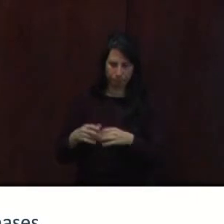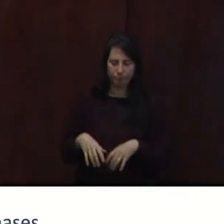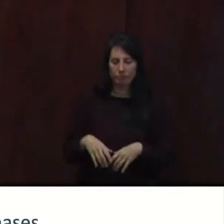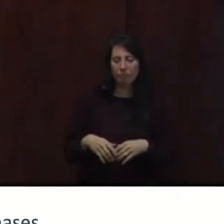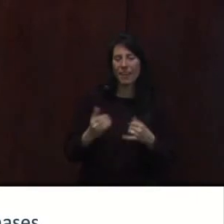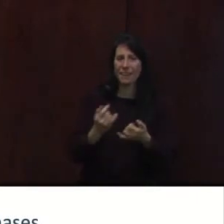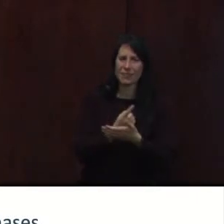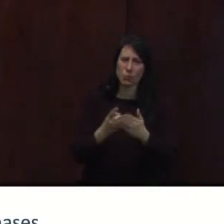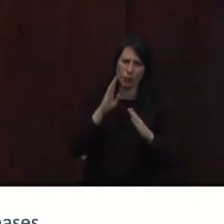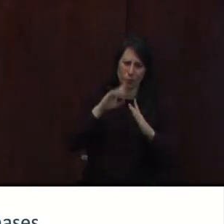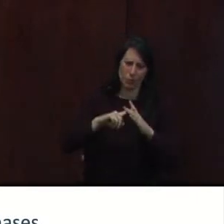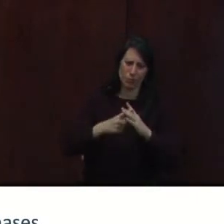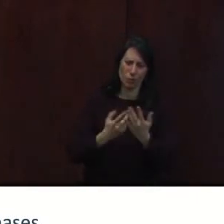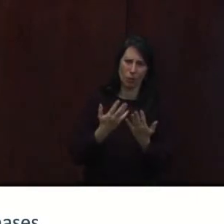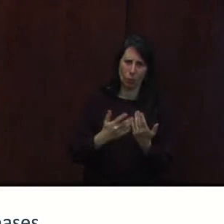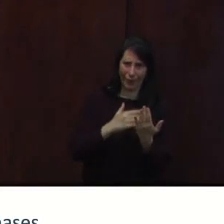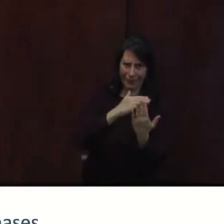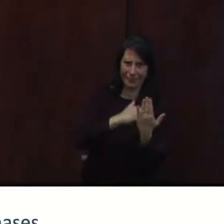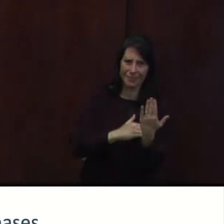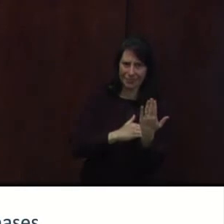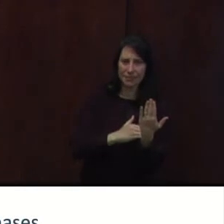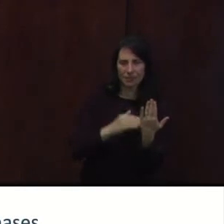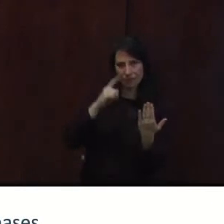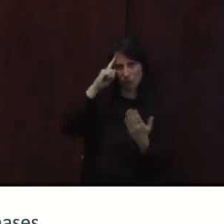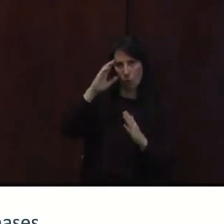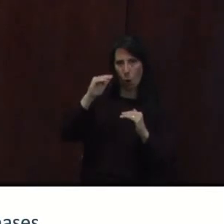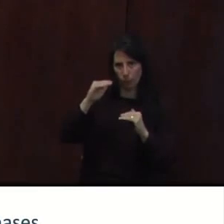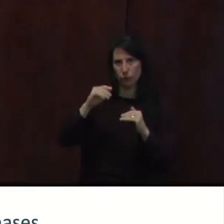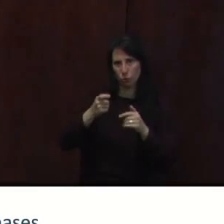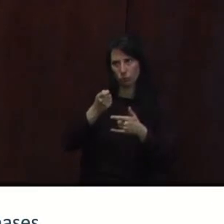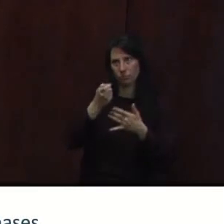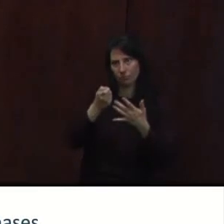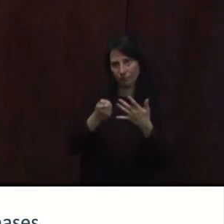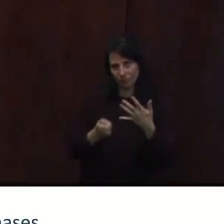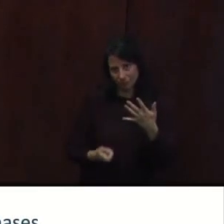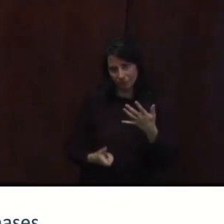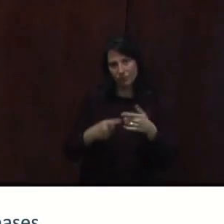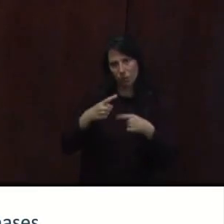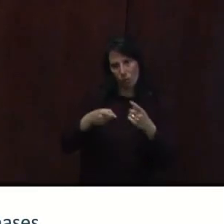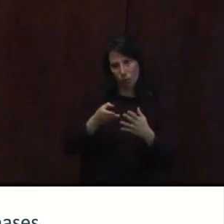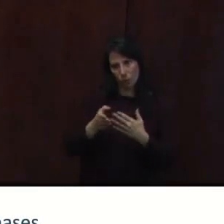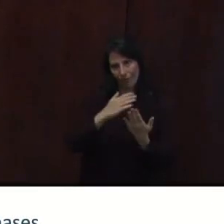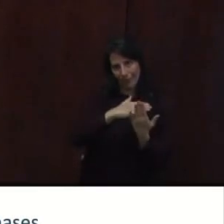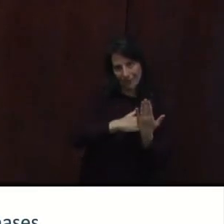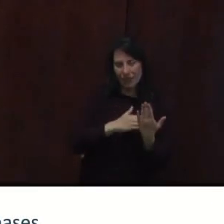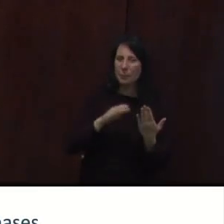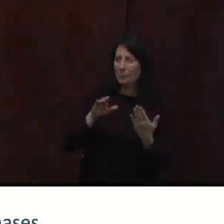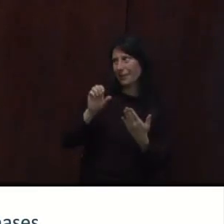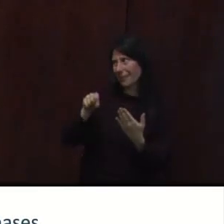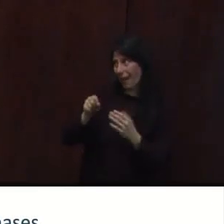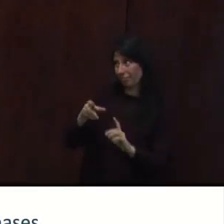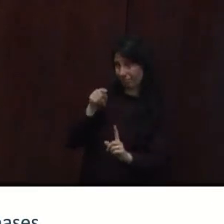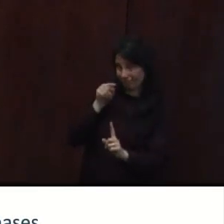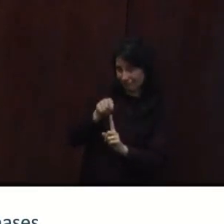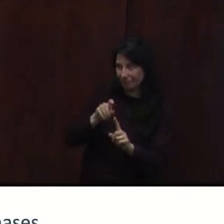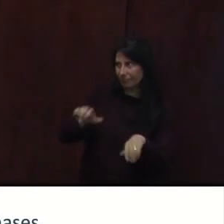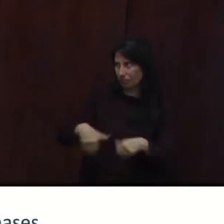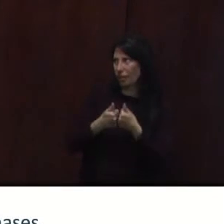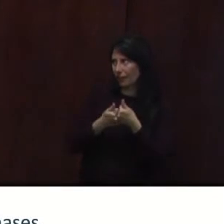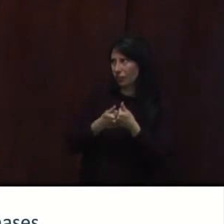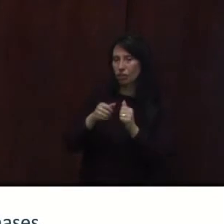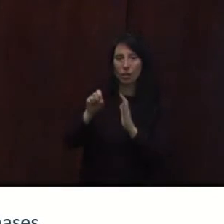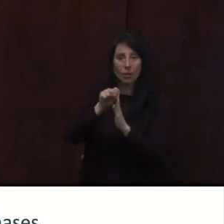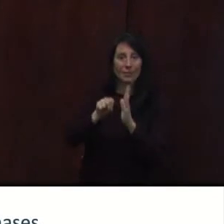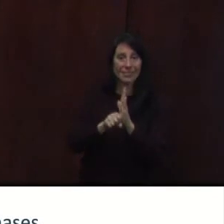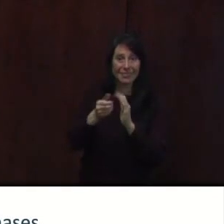this week, that we'll be able to get through some of those. But that's one of the challenges, is that as soon as they change it at the state level, it's much harder to change it at a